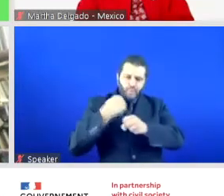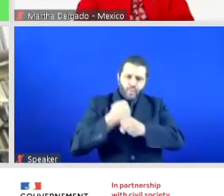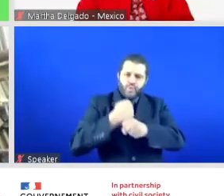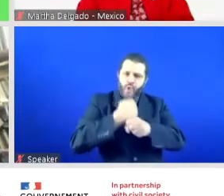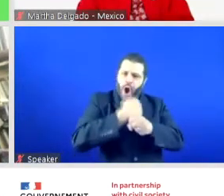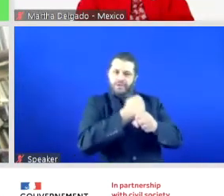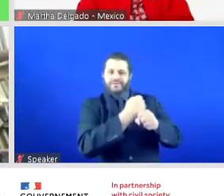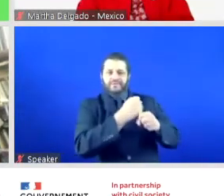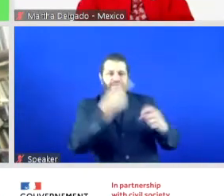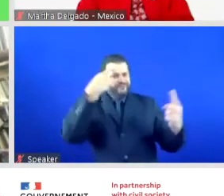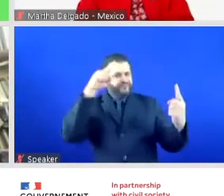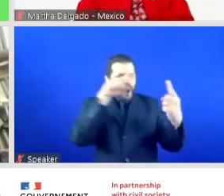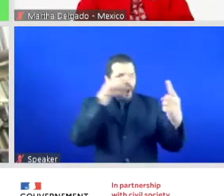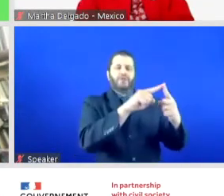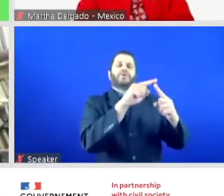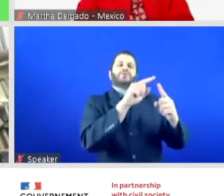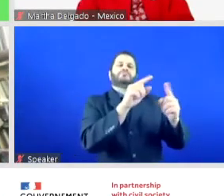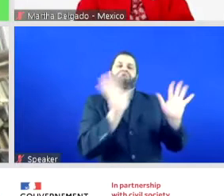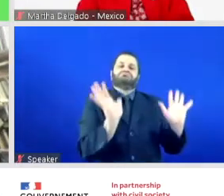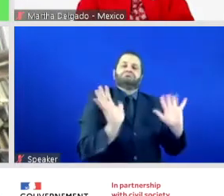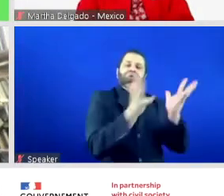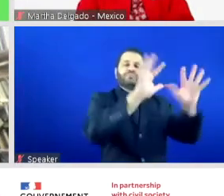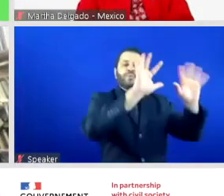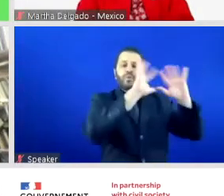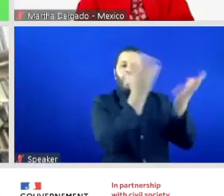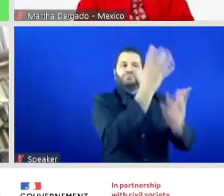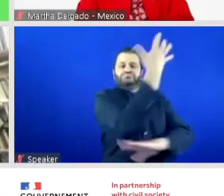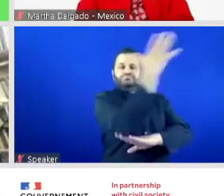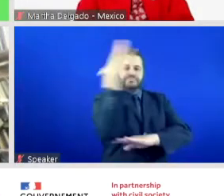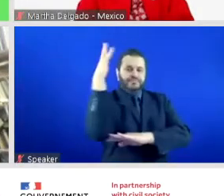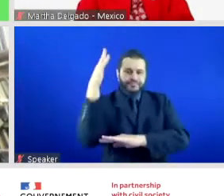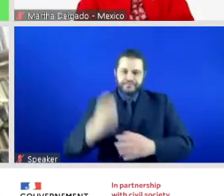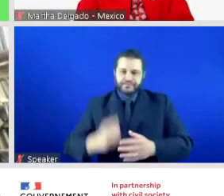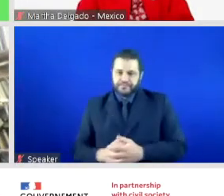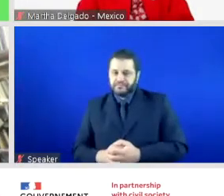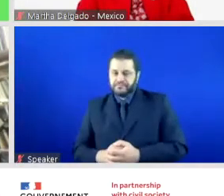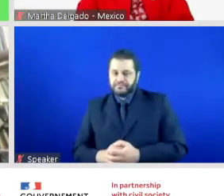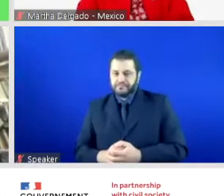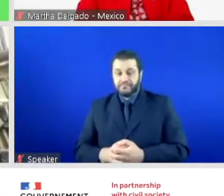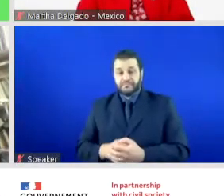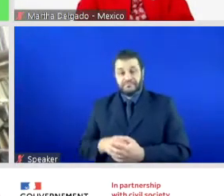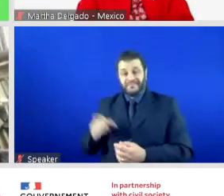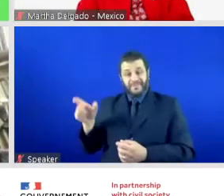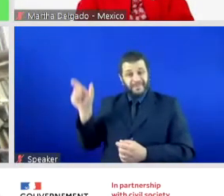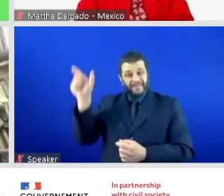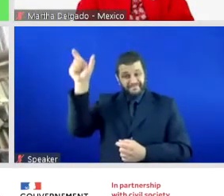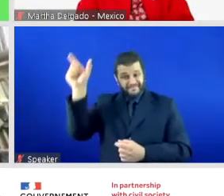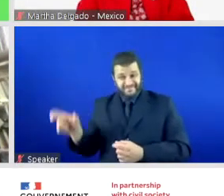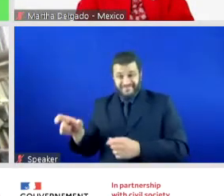the community level? Some of the good practices and experience that you would like to share with us today. The floor is yours. You have